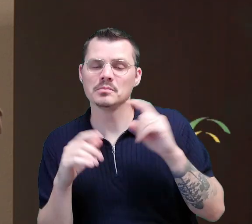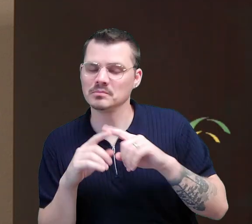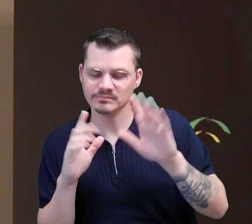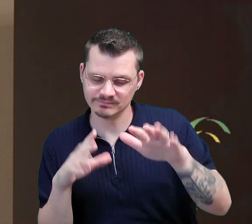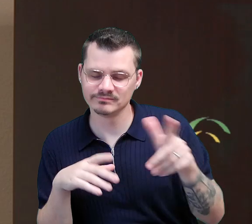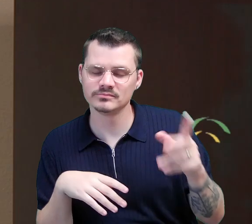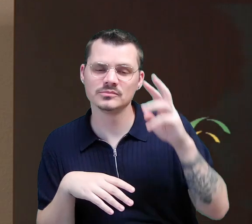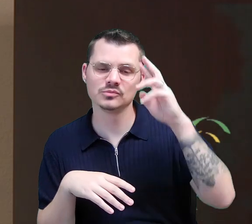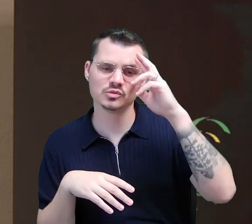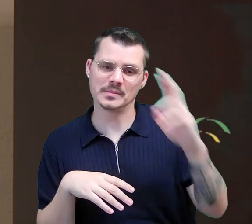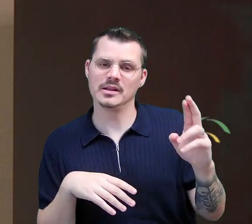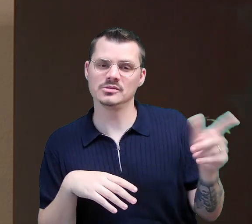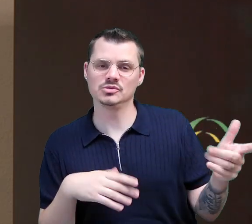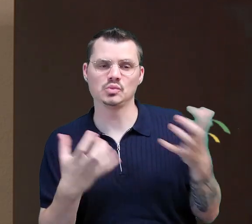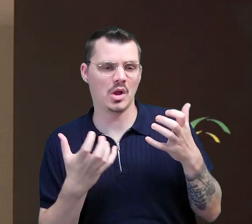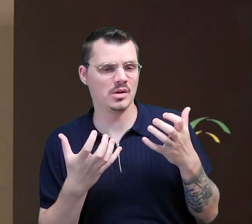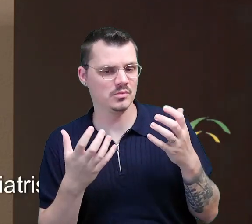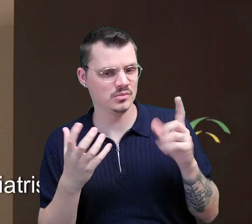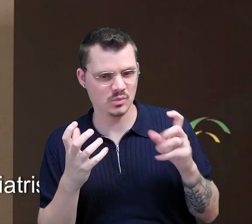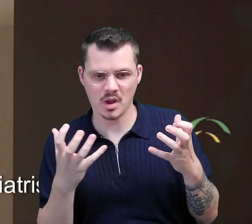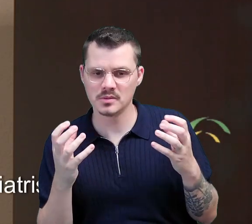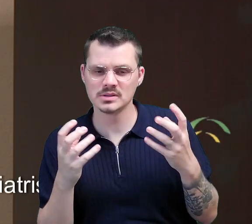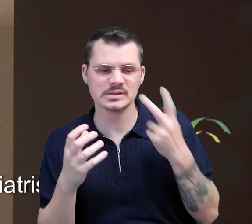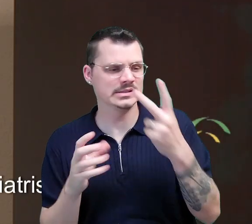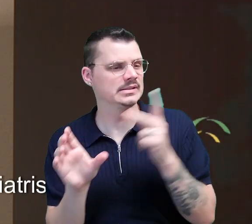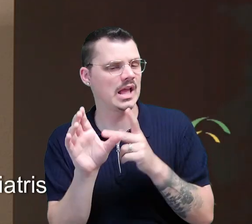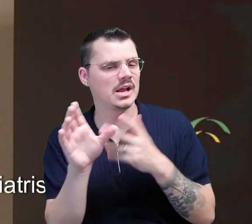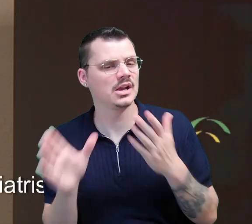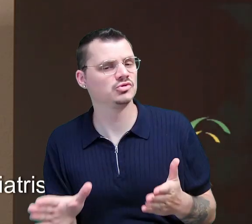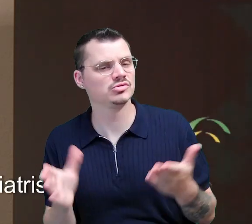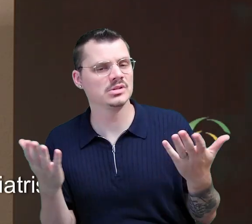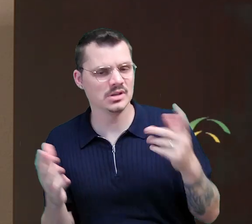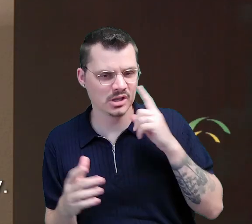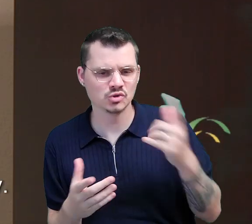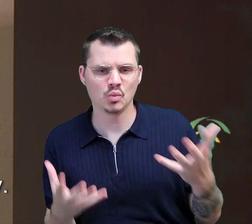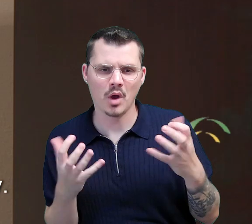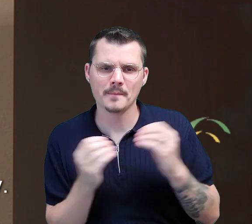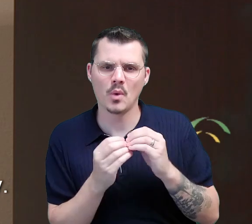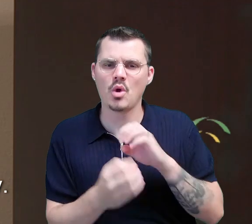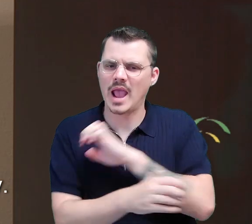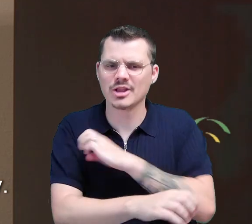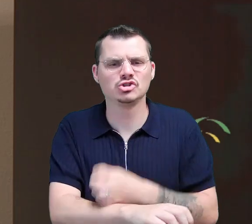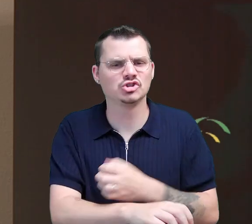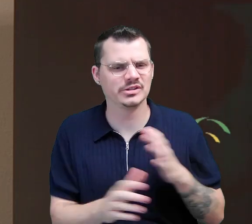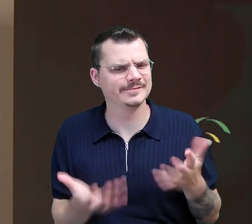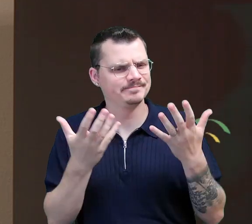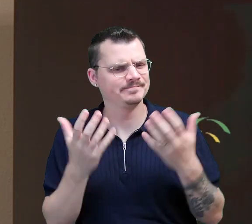but they respected her. She said she wanted to see the psychiatrist because she wanted more